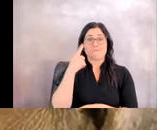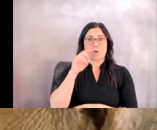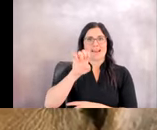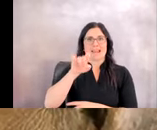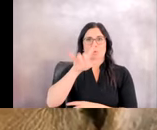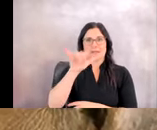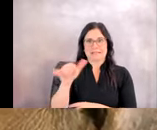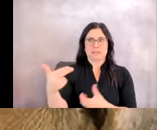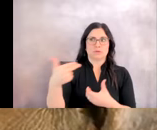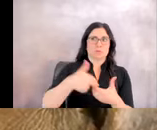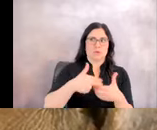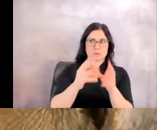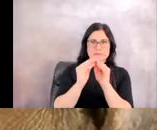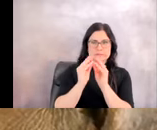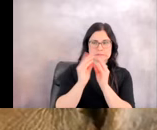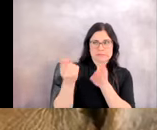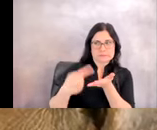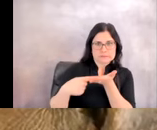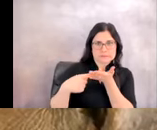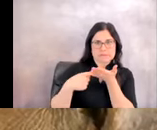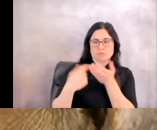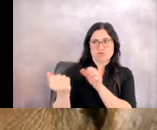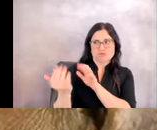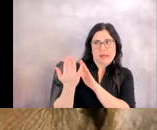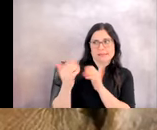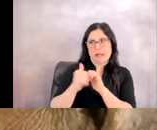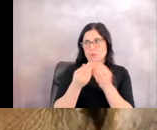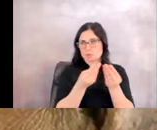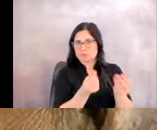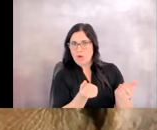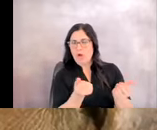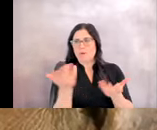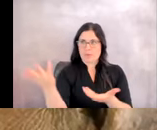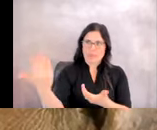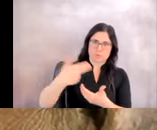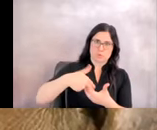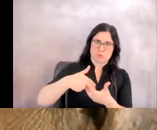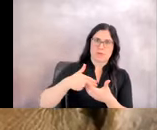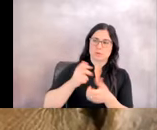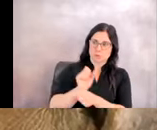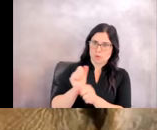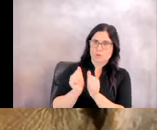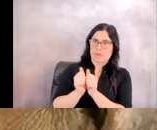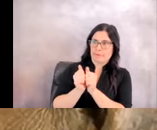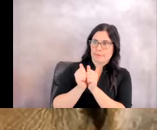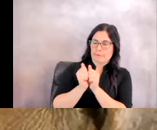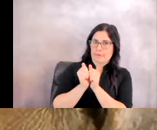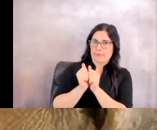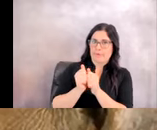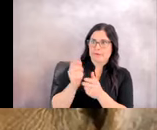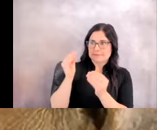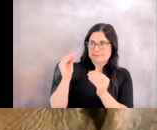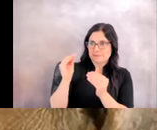what racial equity means and how to address it in the classroom and how to navigate